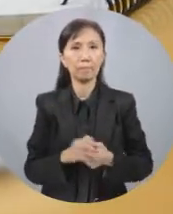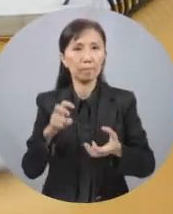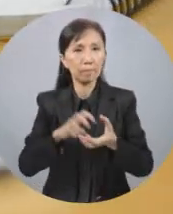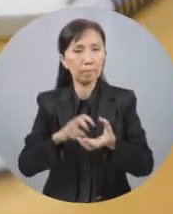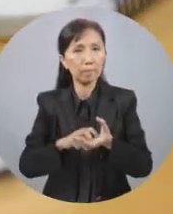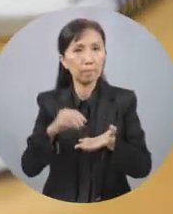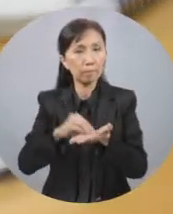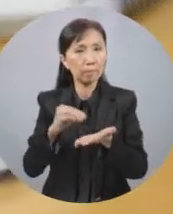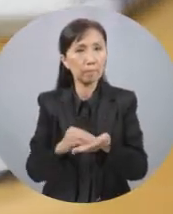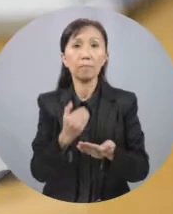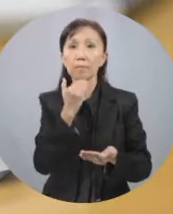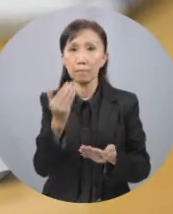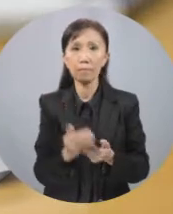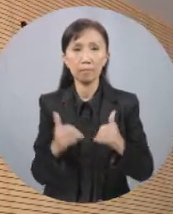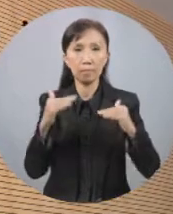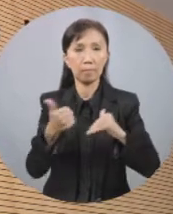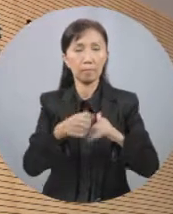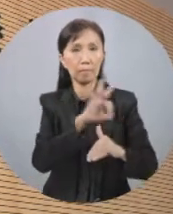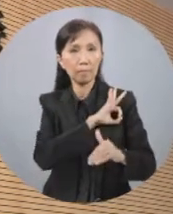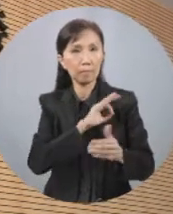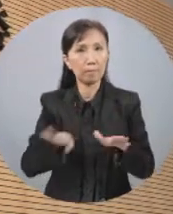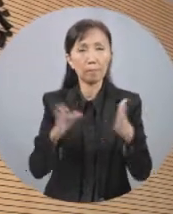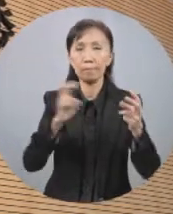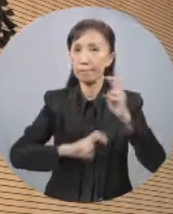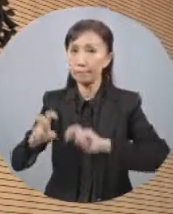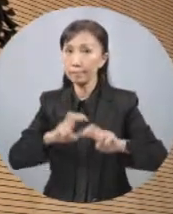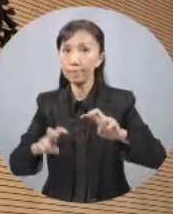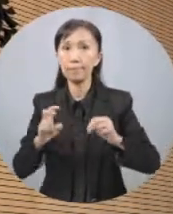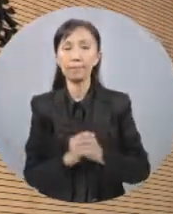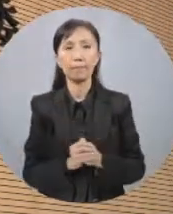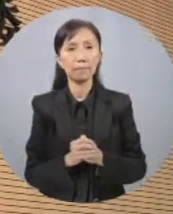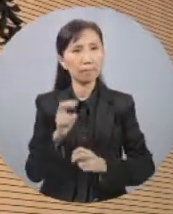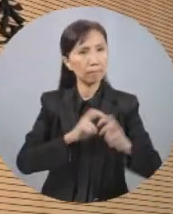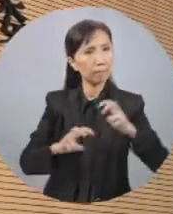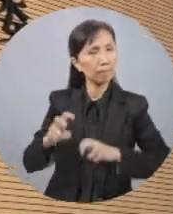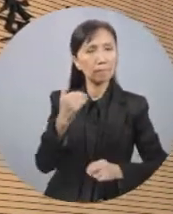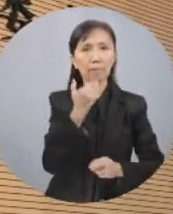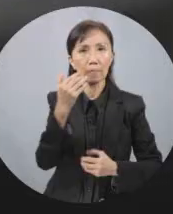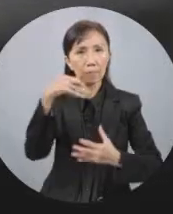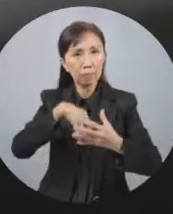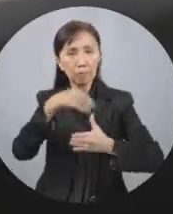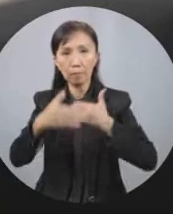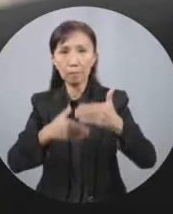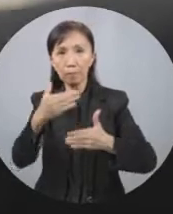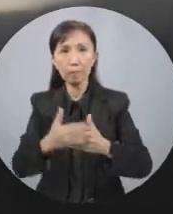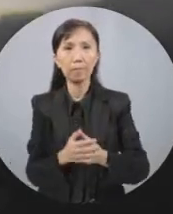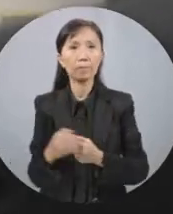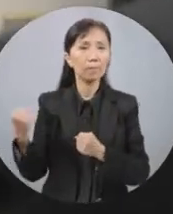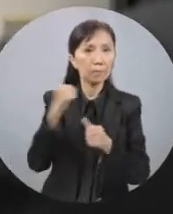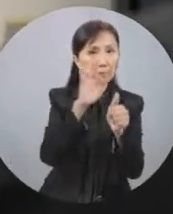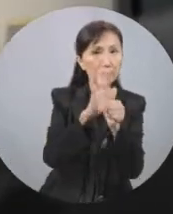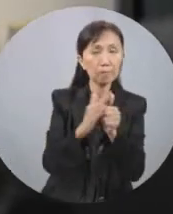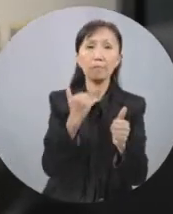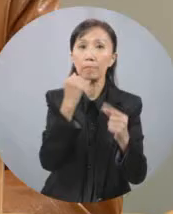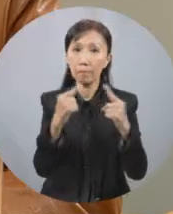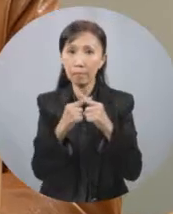case has been classified as a complaint, the Commission will conduct an investigation. In the course of investigation, the Commission will endeavour to